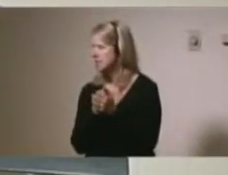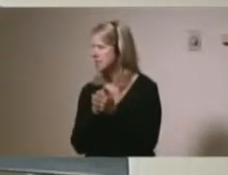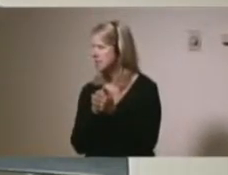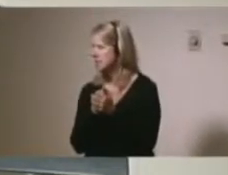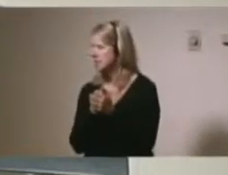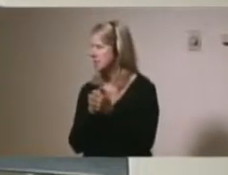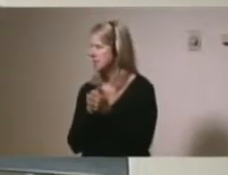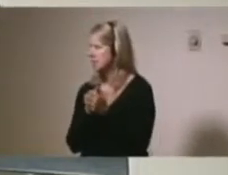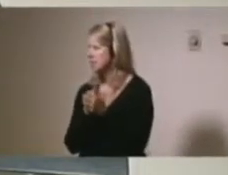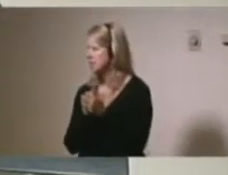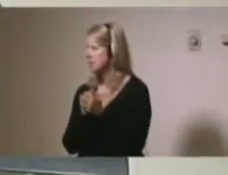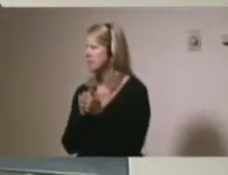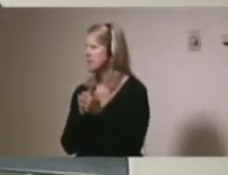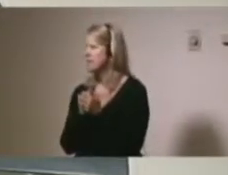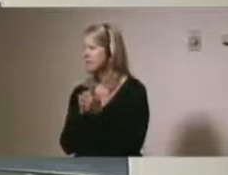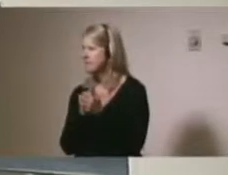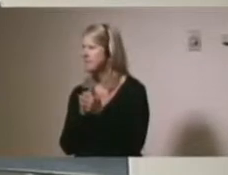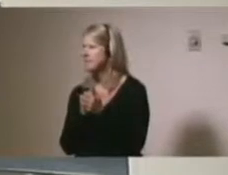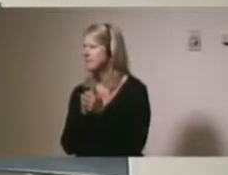loans